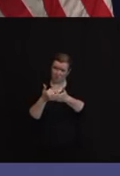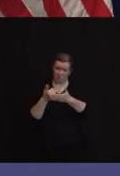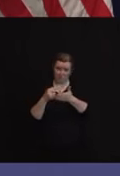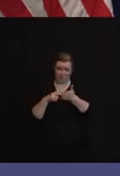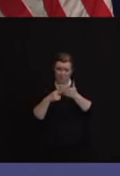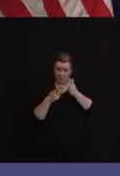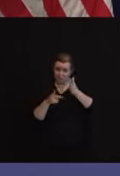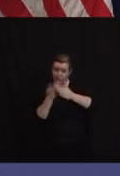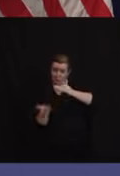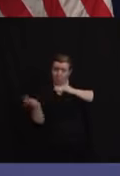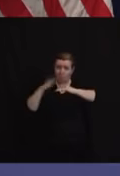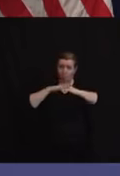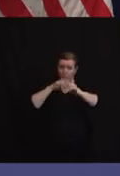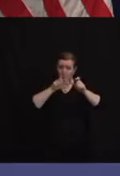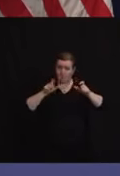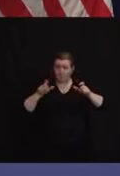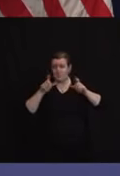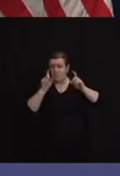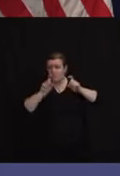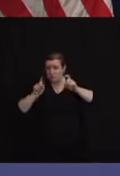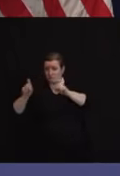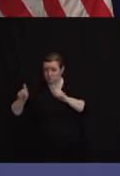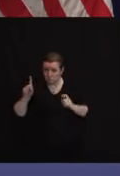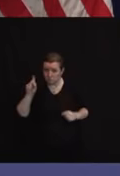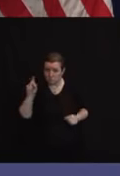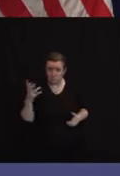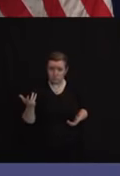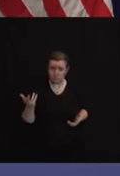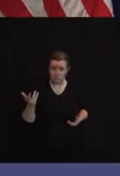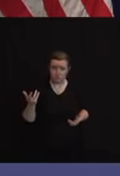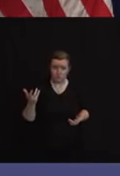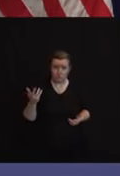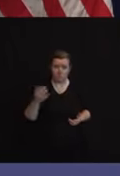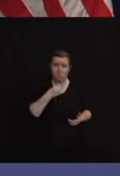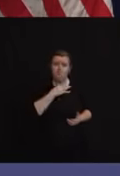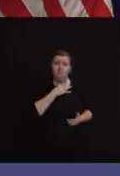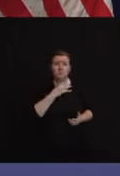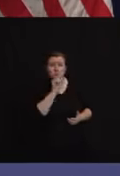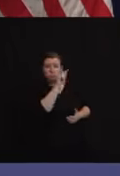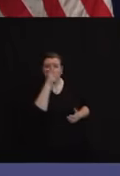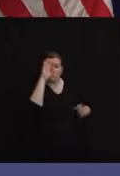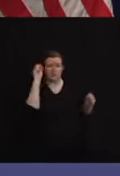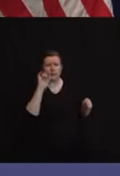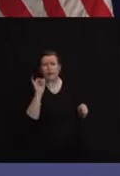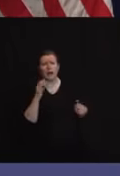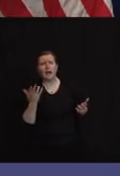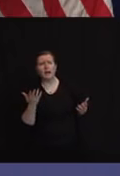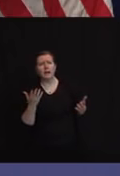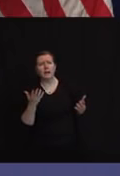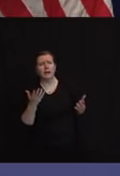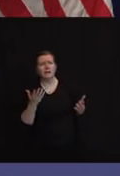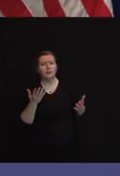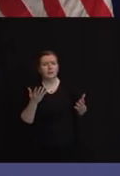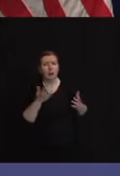And also, was there anything that you asked the president where he just said, no, I'm sorry, I can't do that? And then finally, on